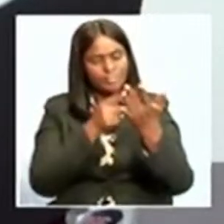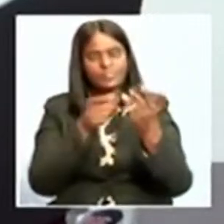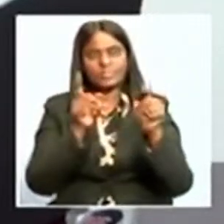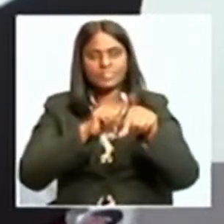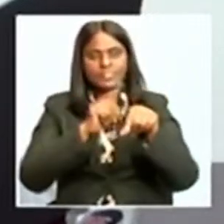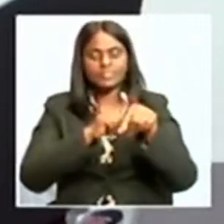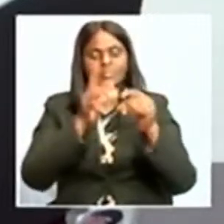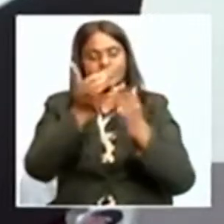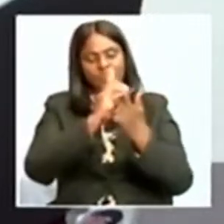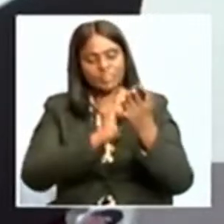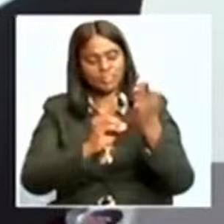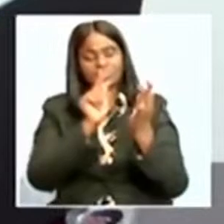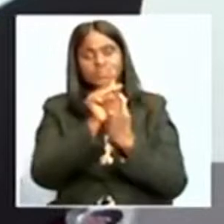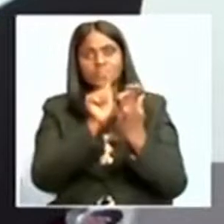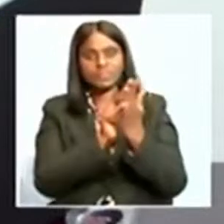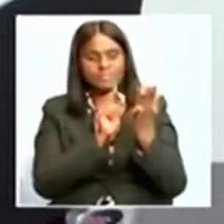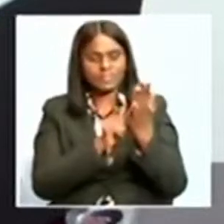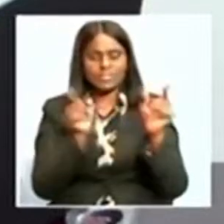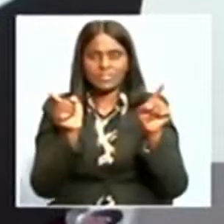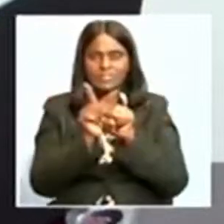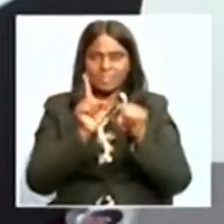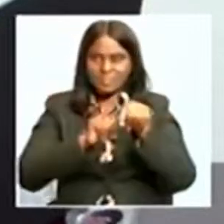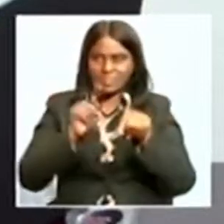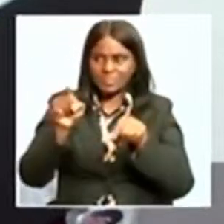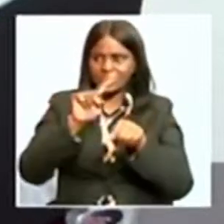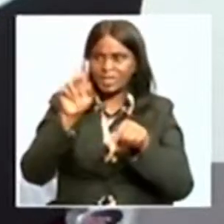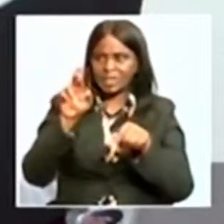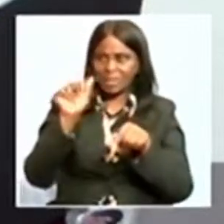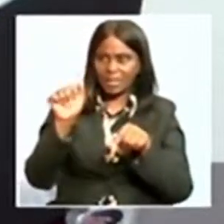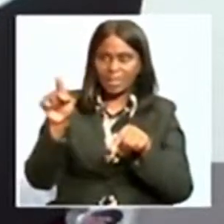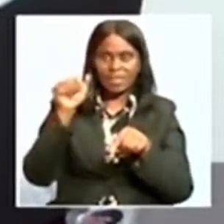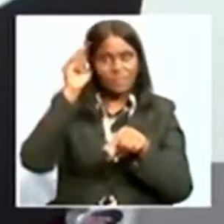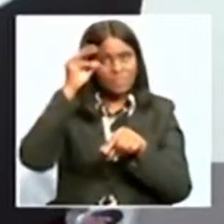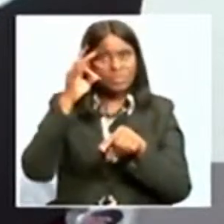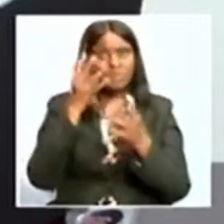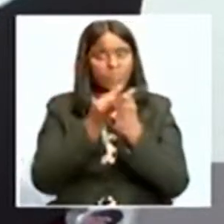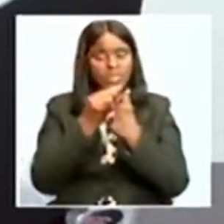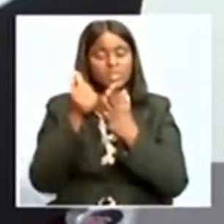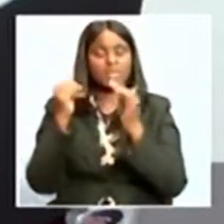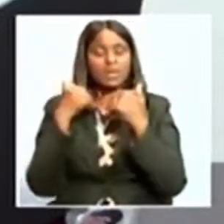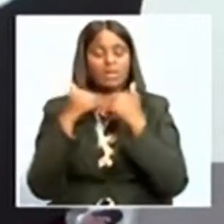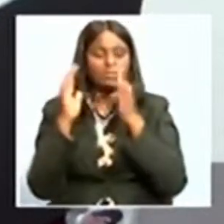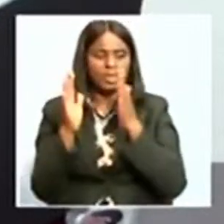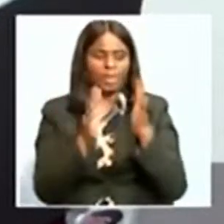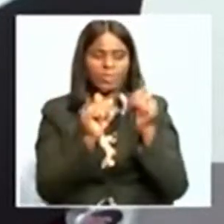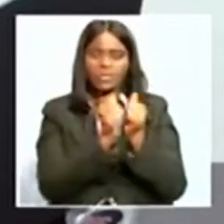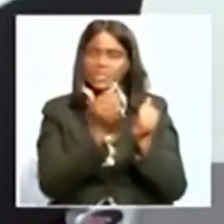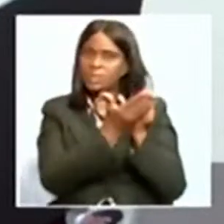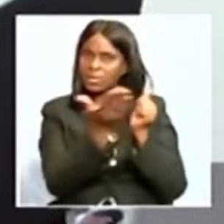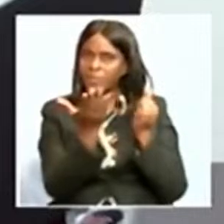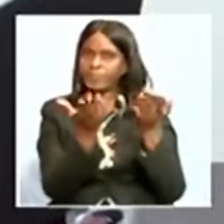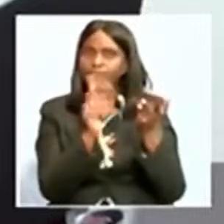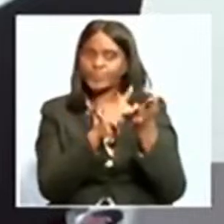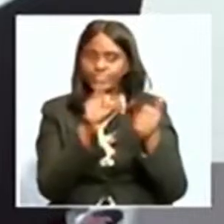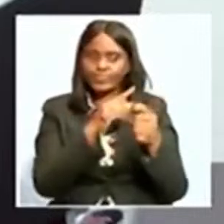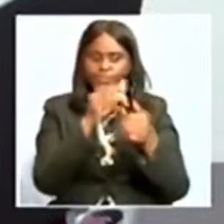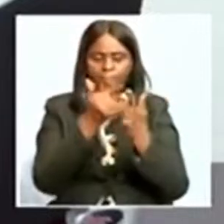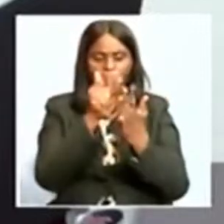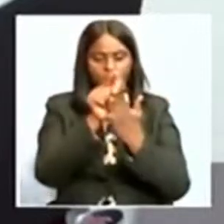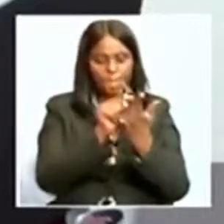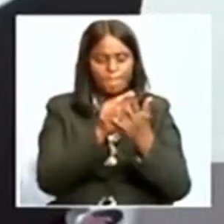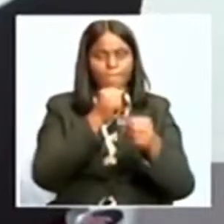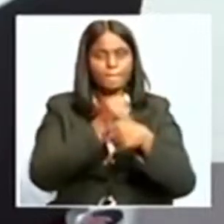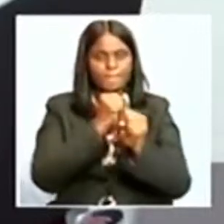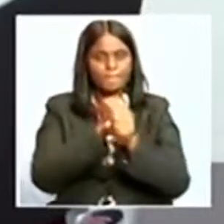drafting these laws, even when ZRA and Ministry of Finance are coming up with these measures, is that these laws need